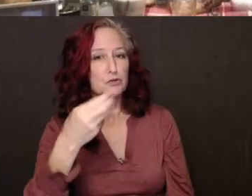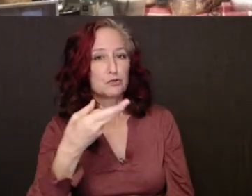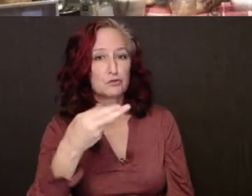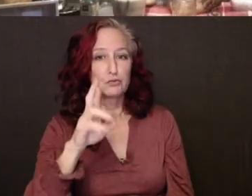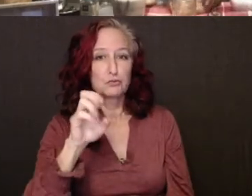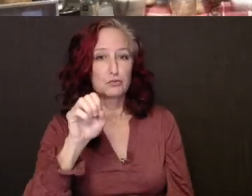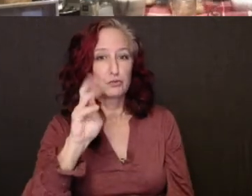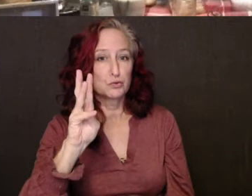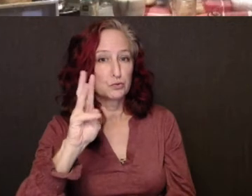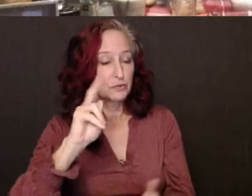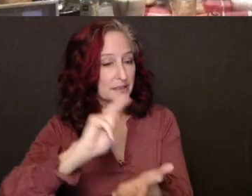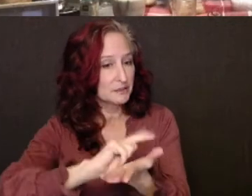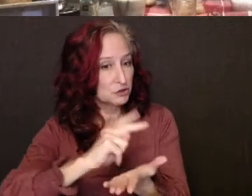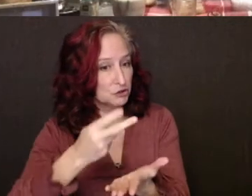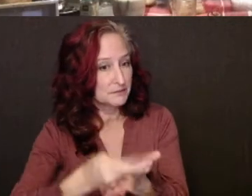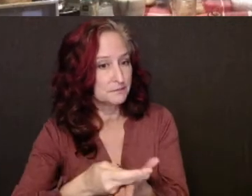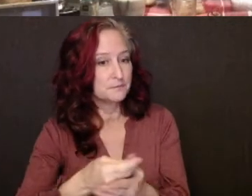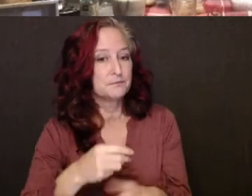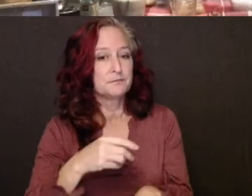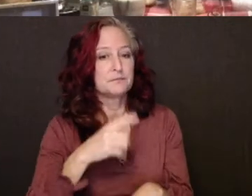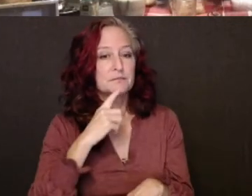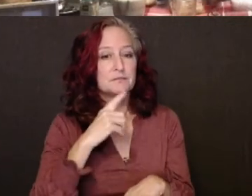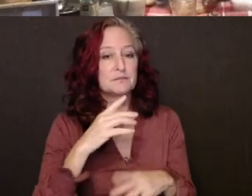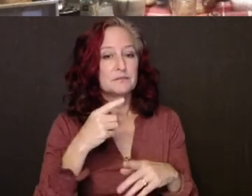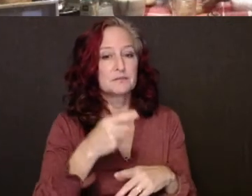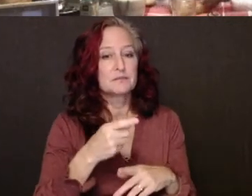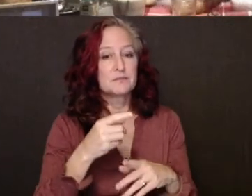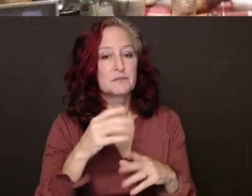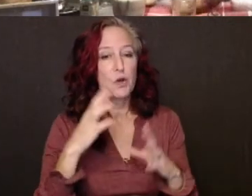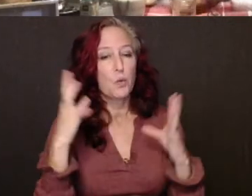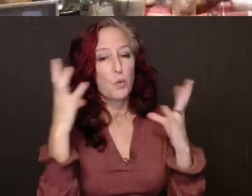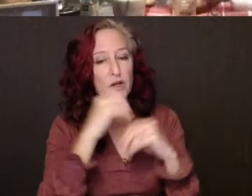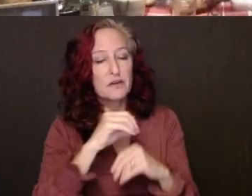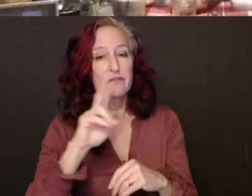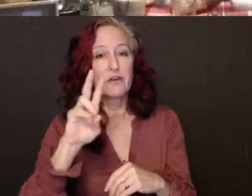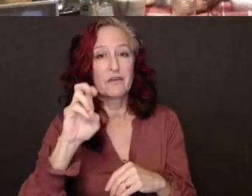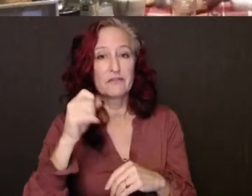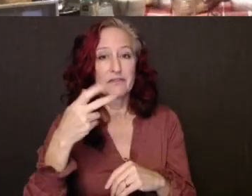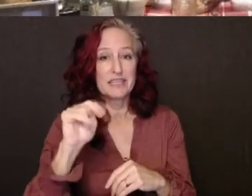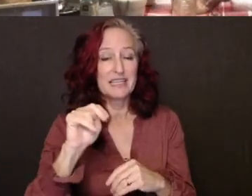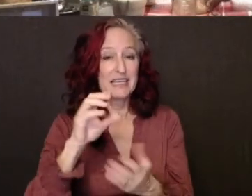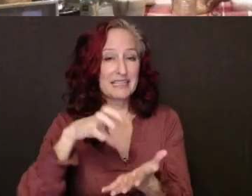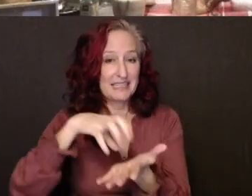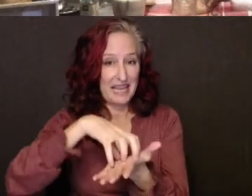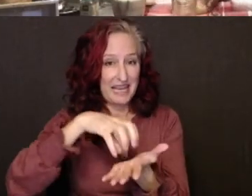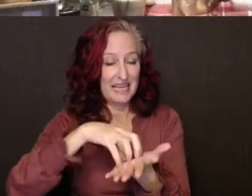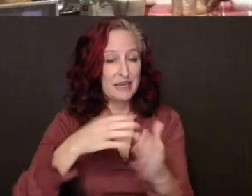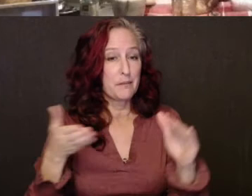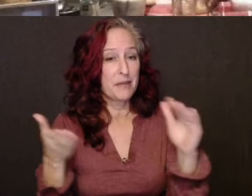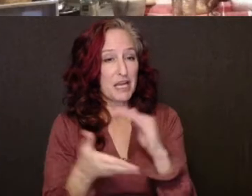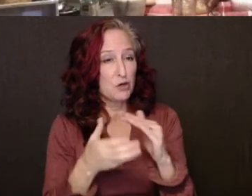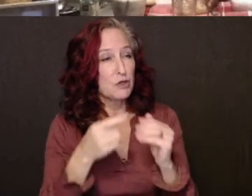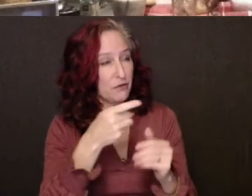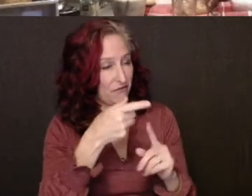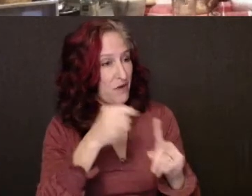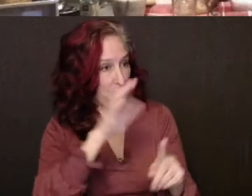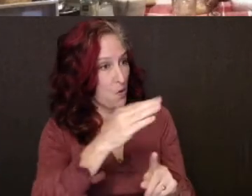good. It works out pretty well because it doesn't change the consistency or anything. So you could definitely use that as well.